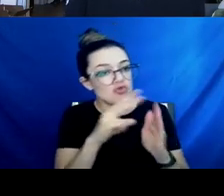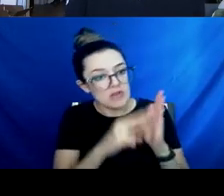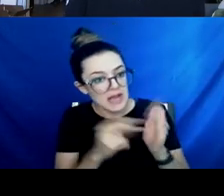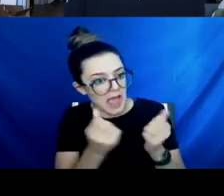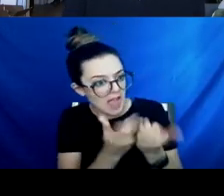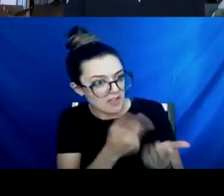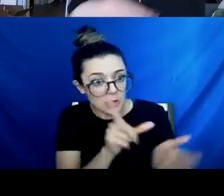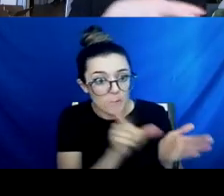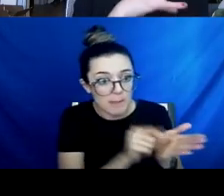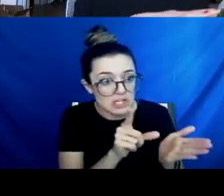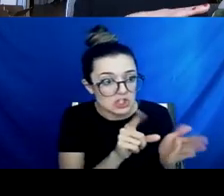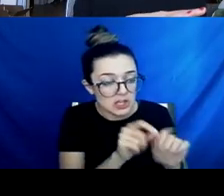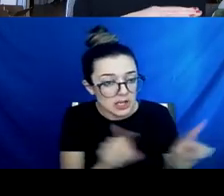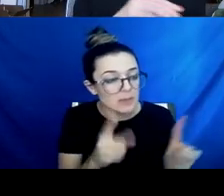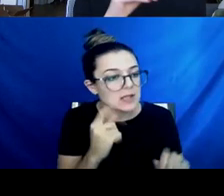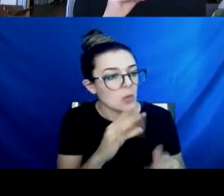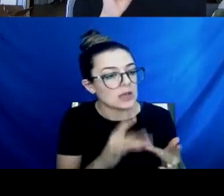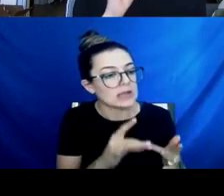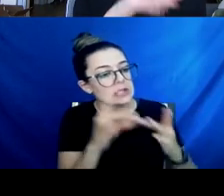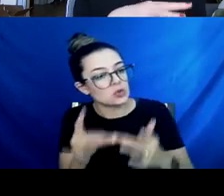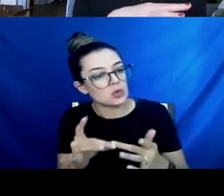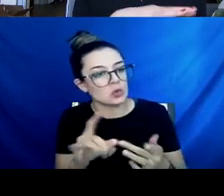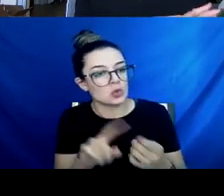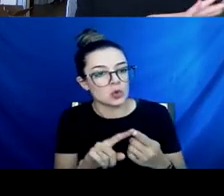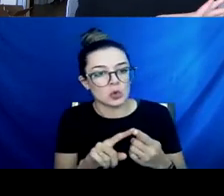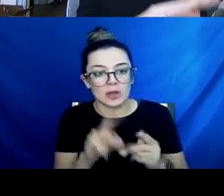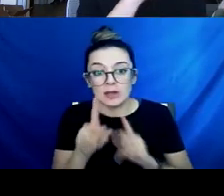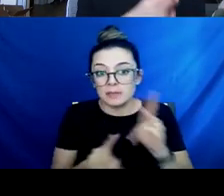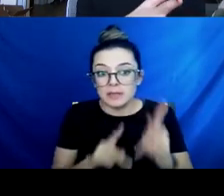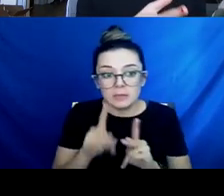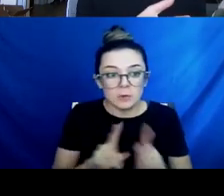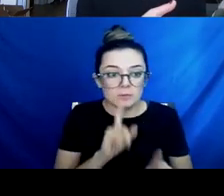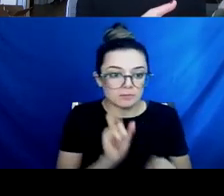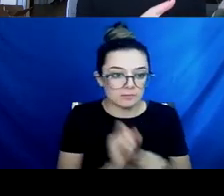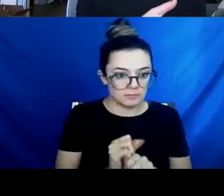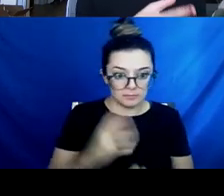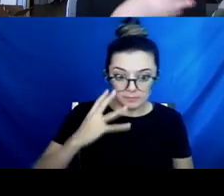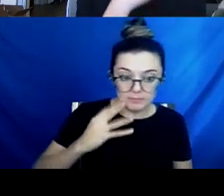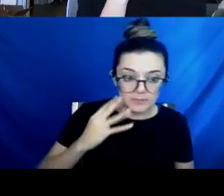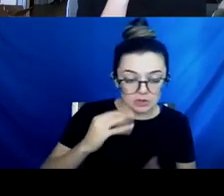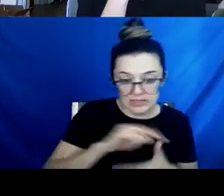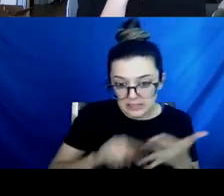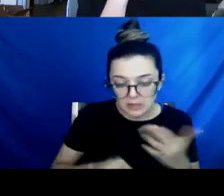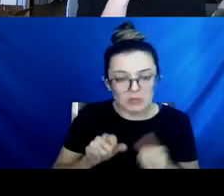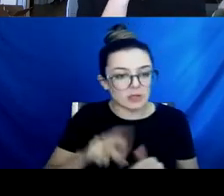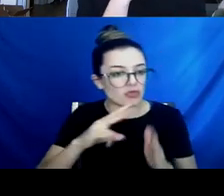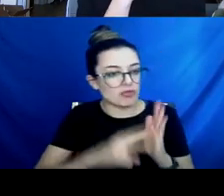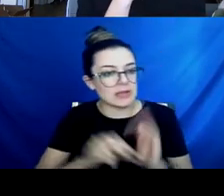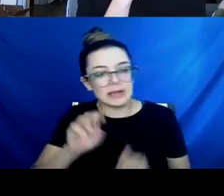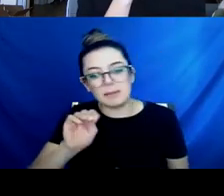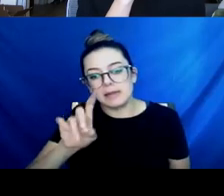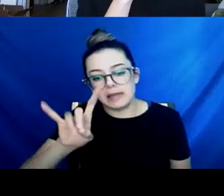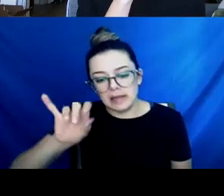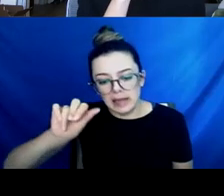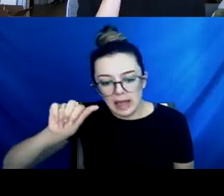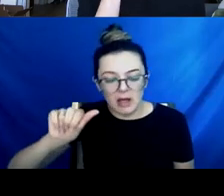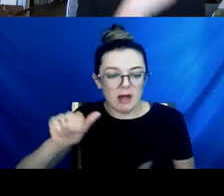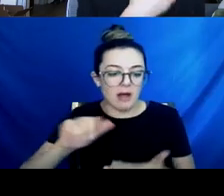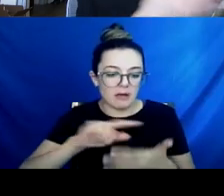to the people who are in the place. You're going to read their stories, you then read the media that's covering it, and you're going to get some really